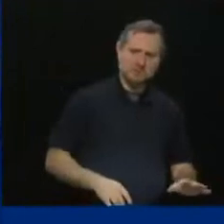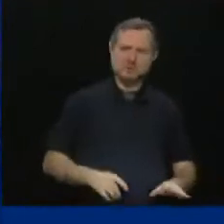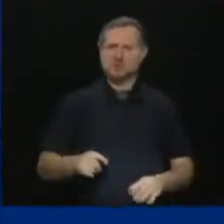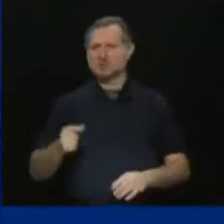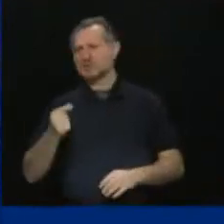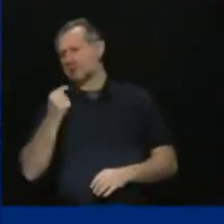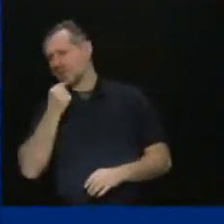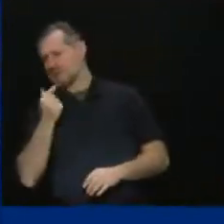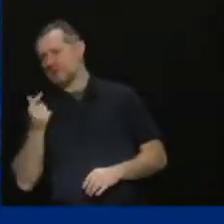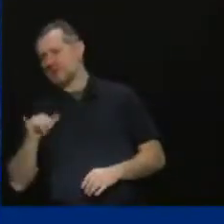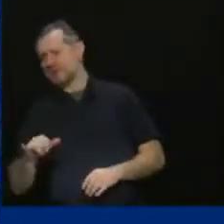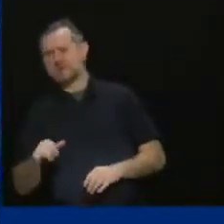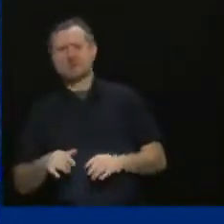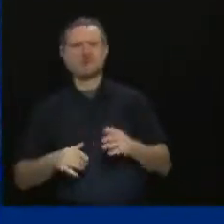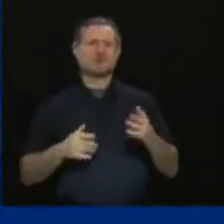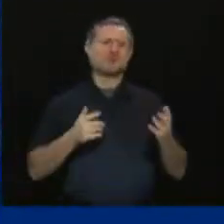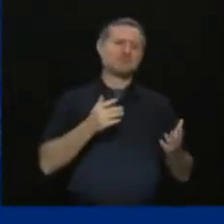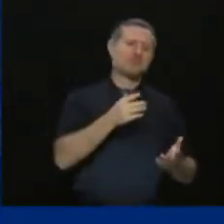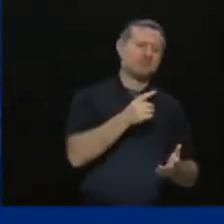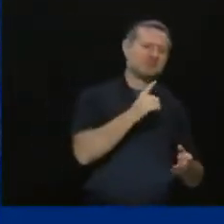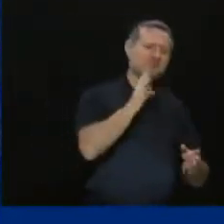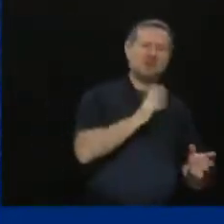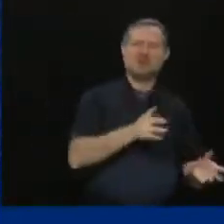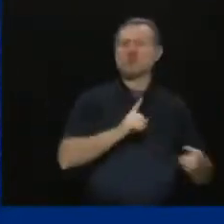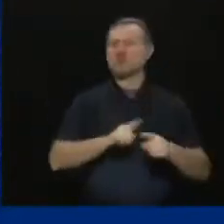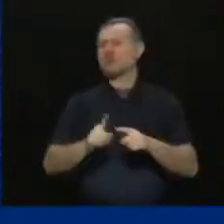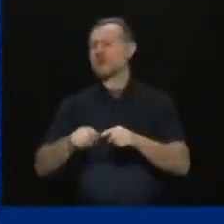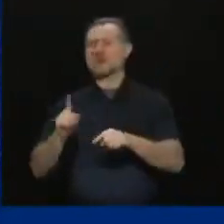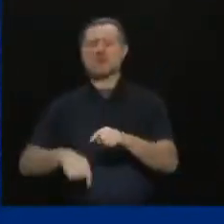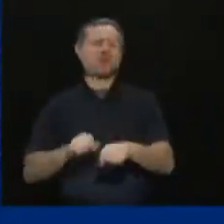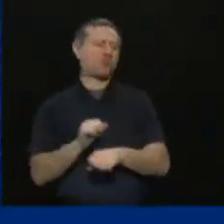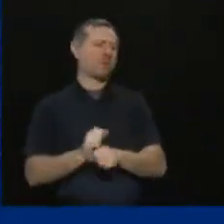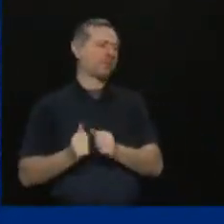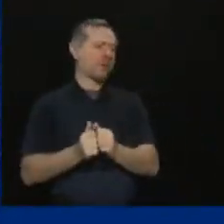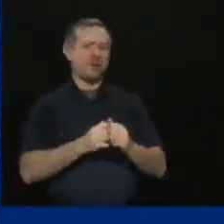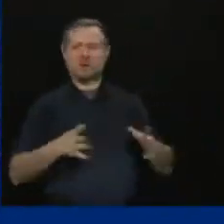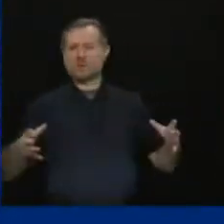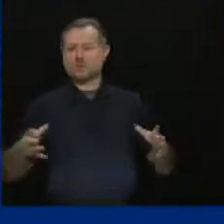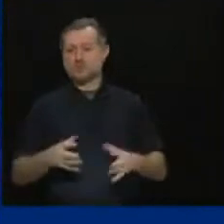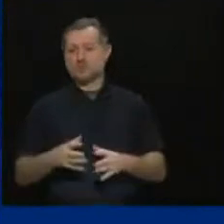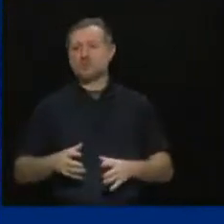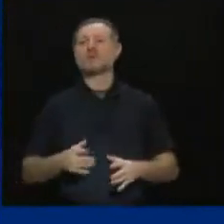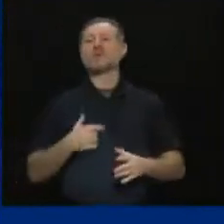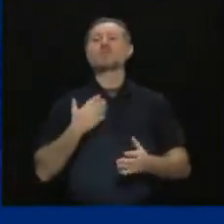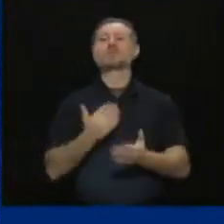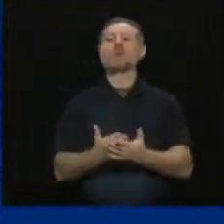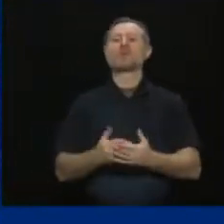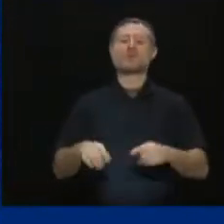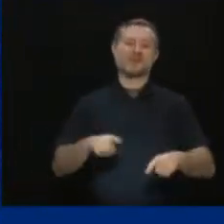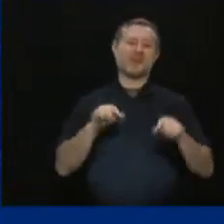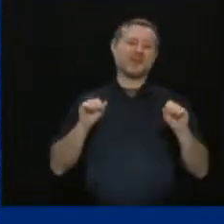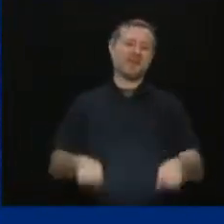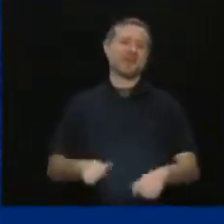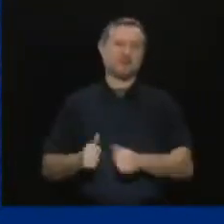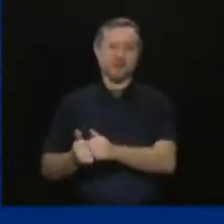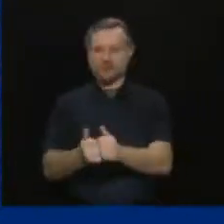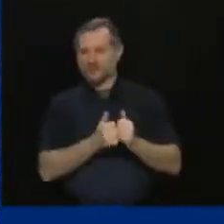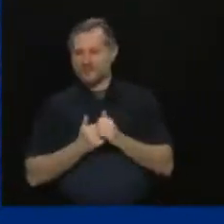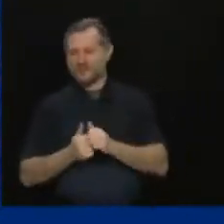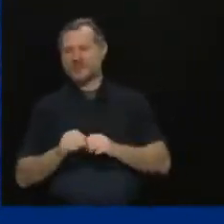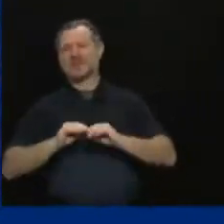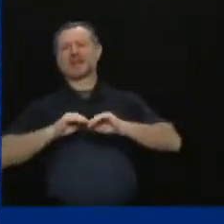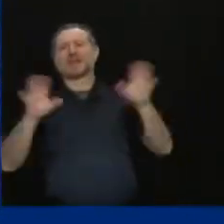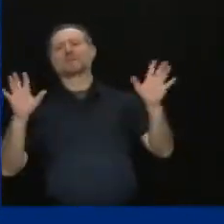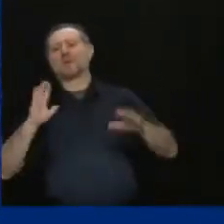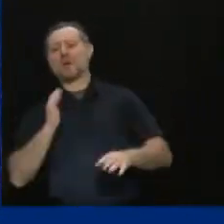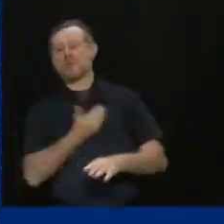we said we could. And we have created the baddest statewide coalition to be clear that our pain is